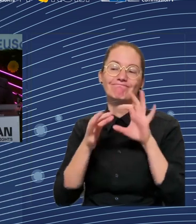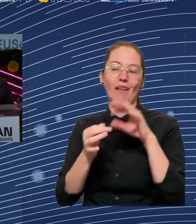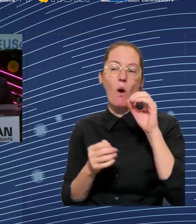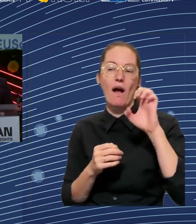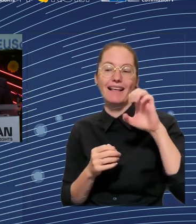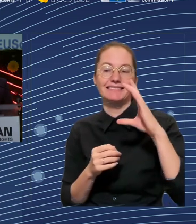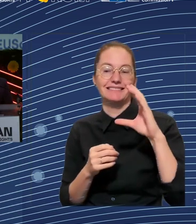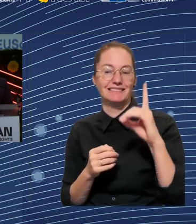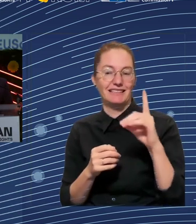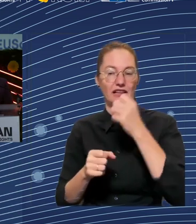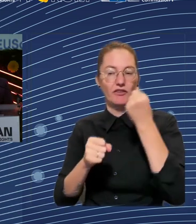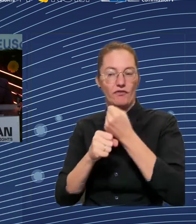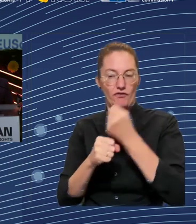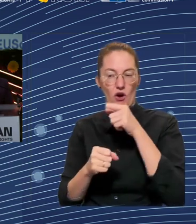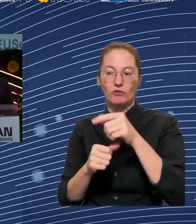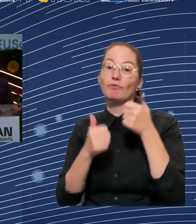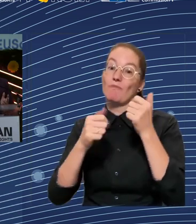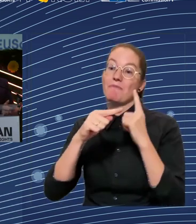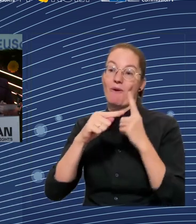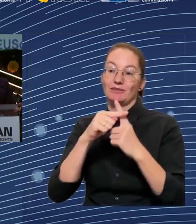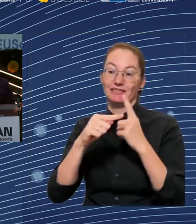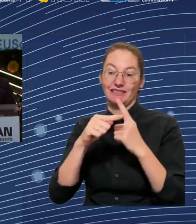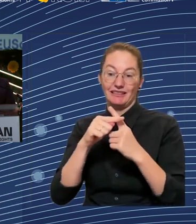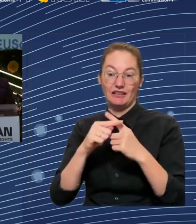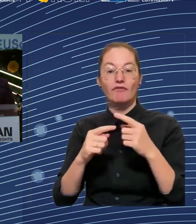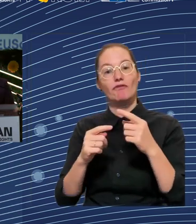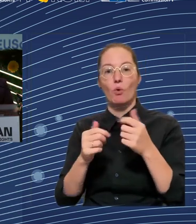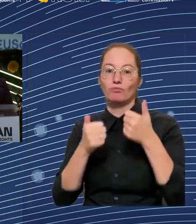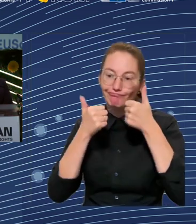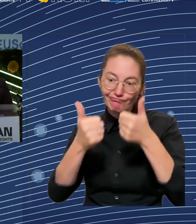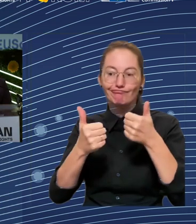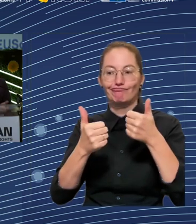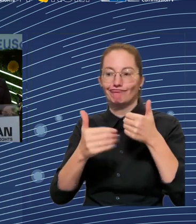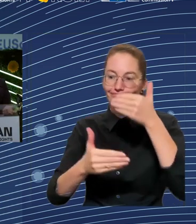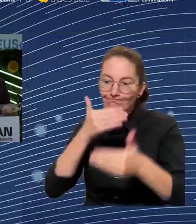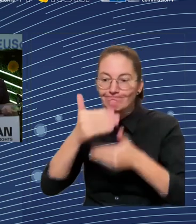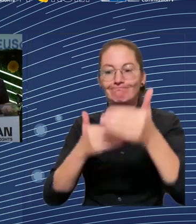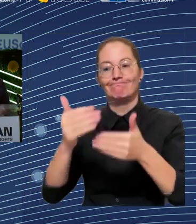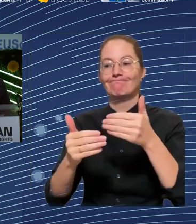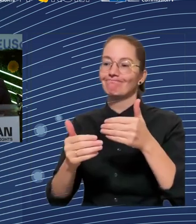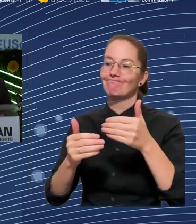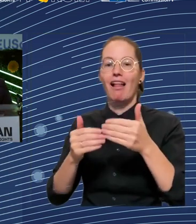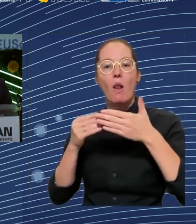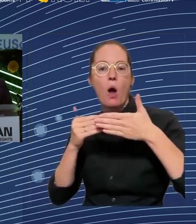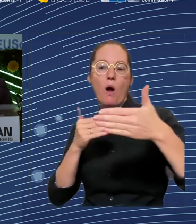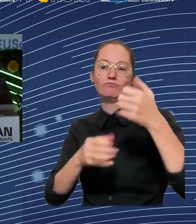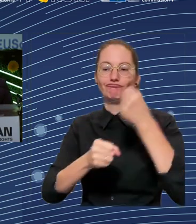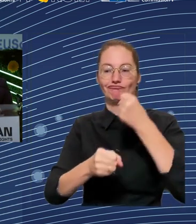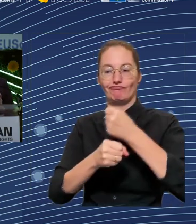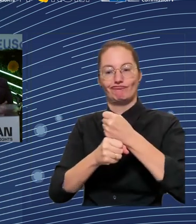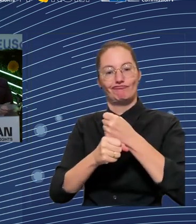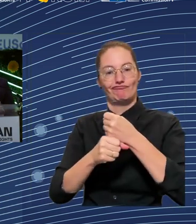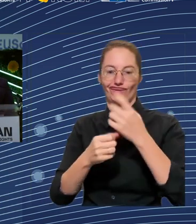Now moving on to the section of the report that looks at the role of working conditions and employment conditions